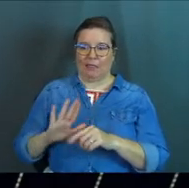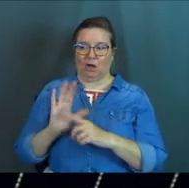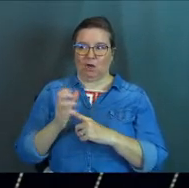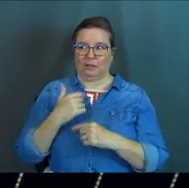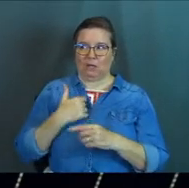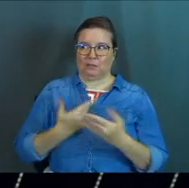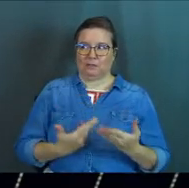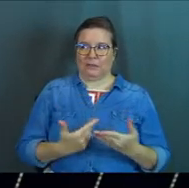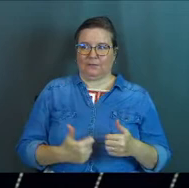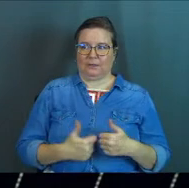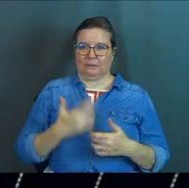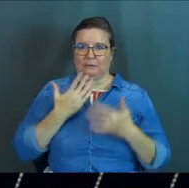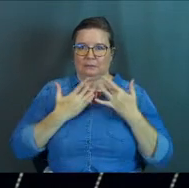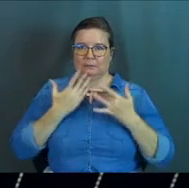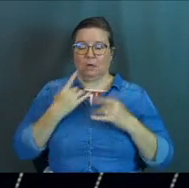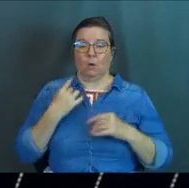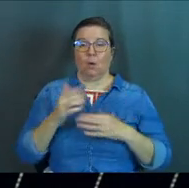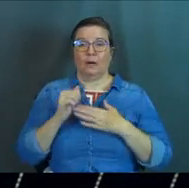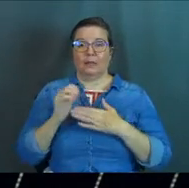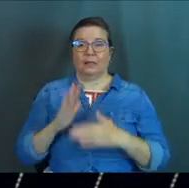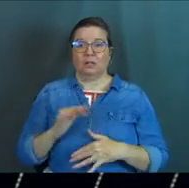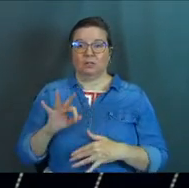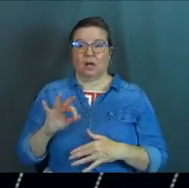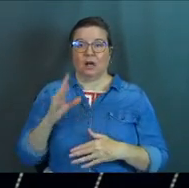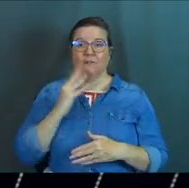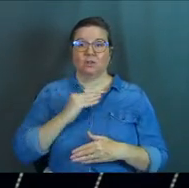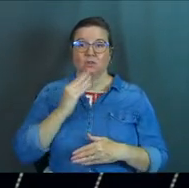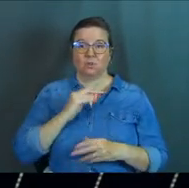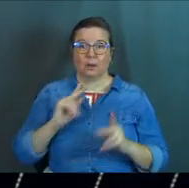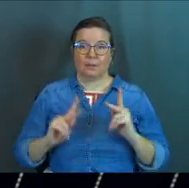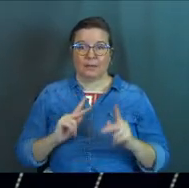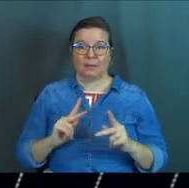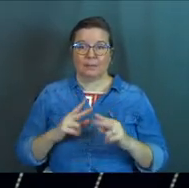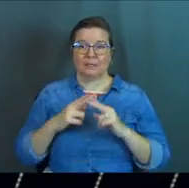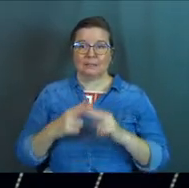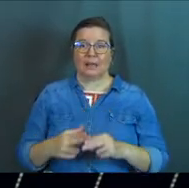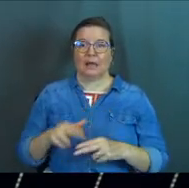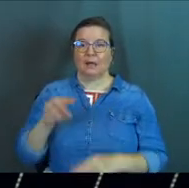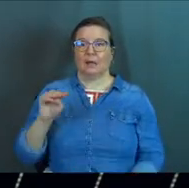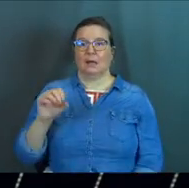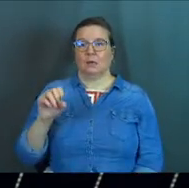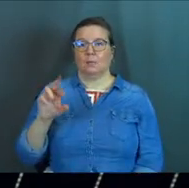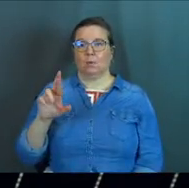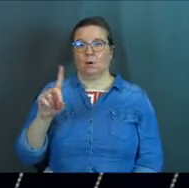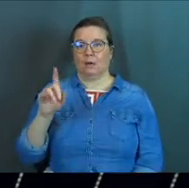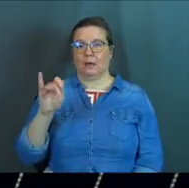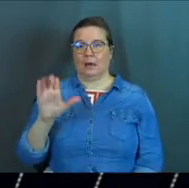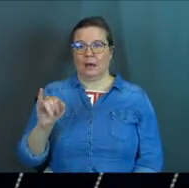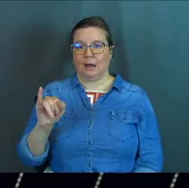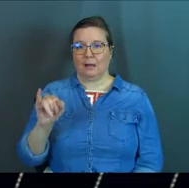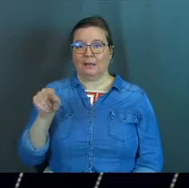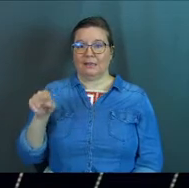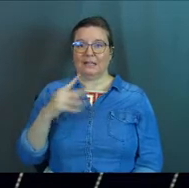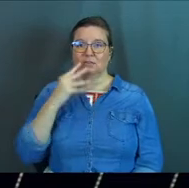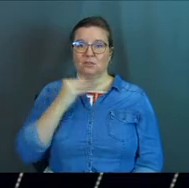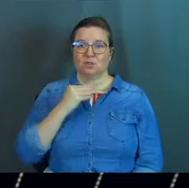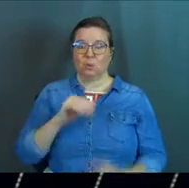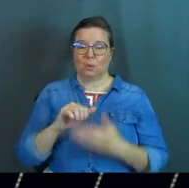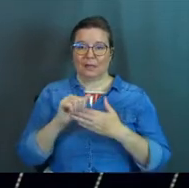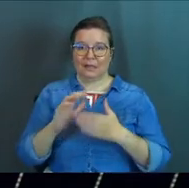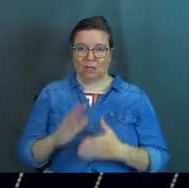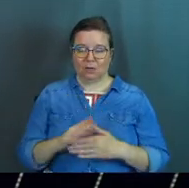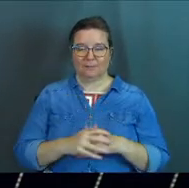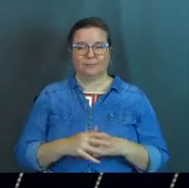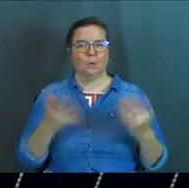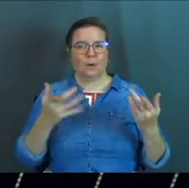They're just existing there. And one of the leaders of the Jewish people is Mordecai. He's a Jewish leader. And here's